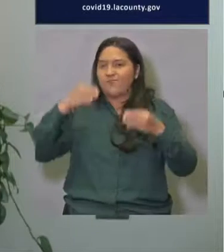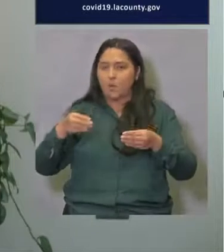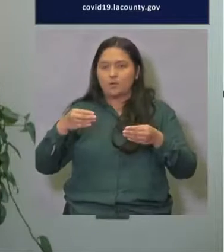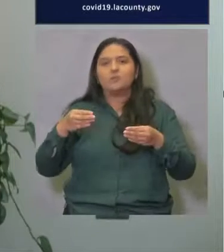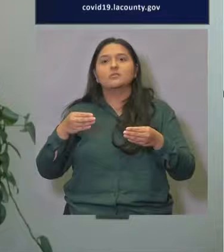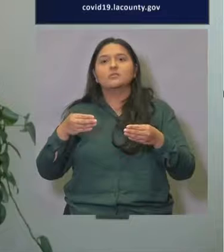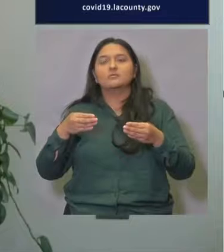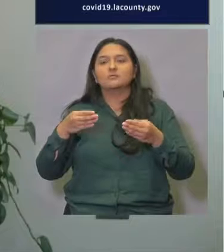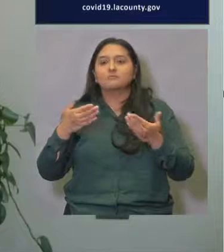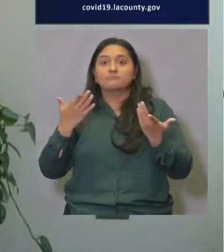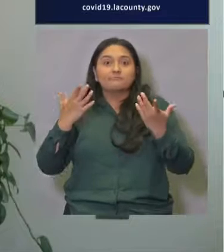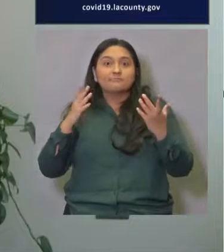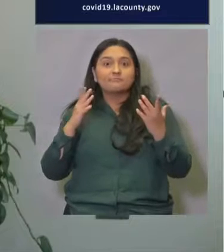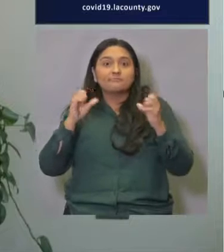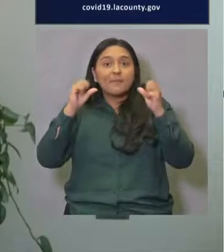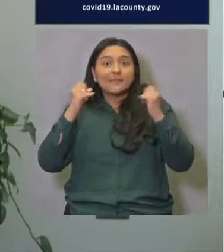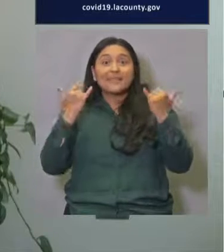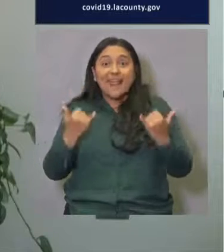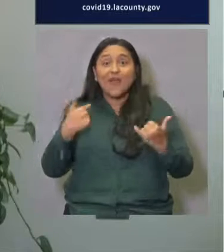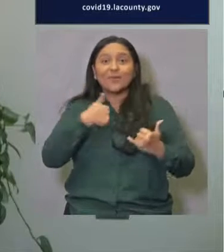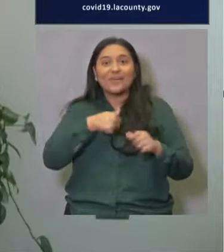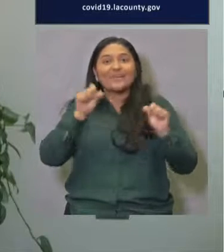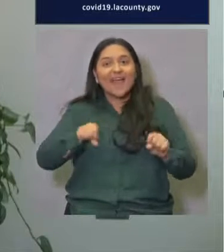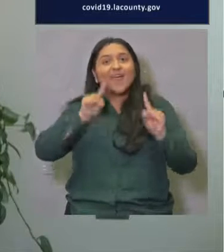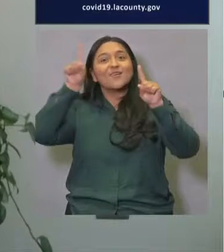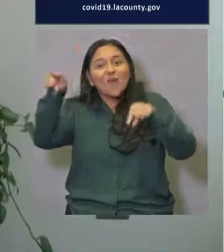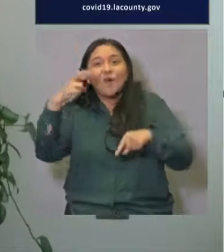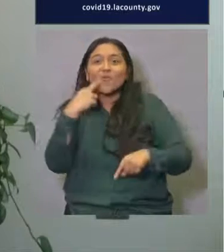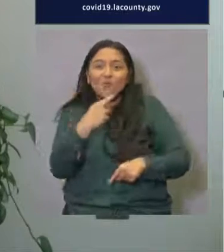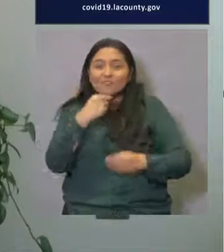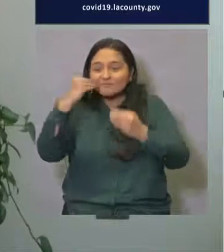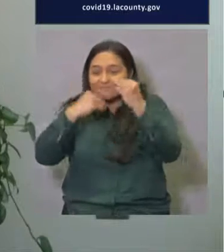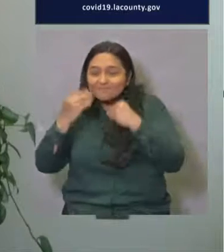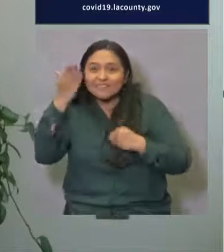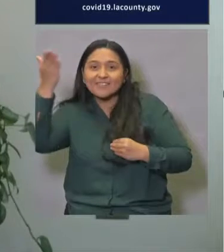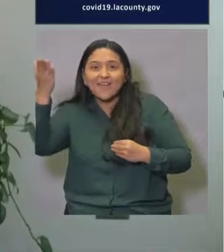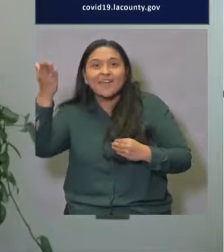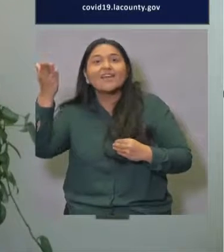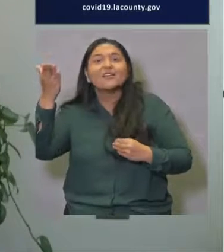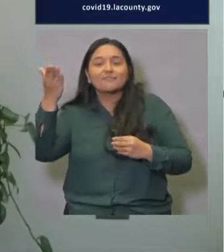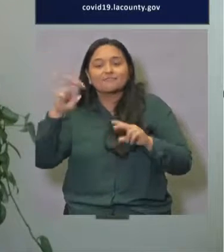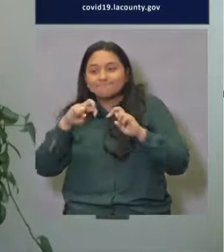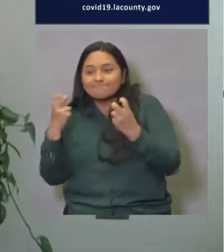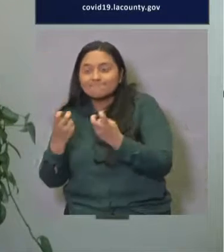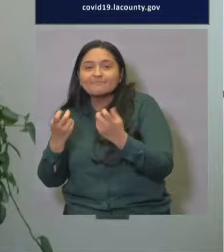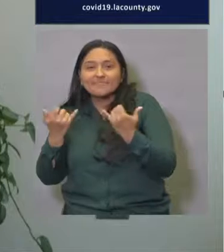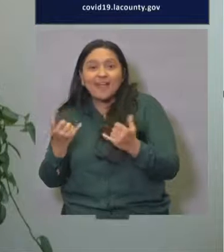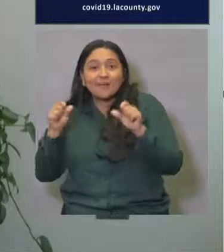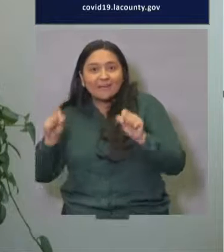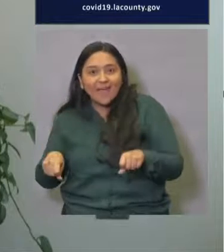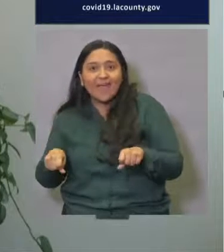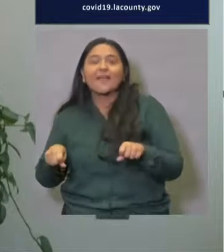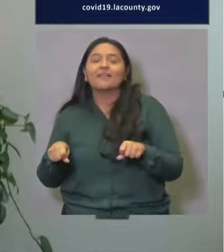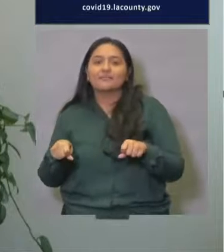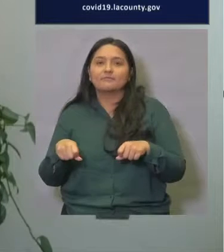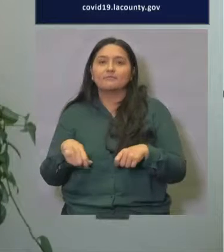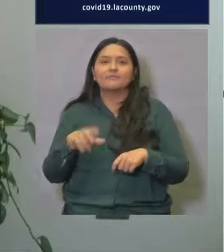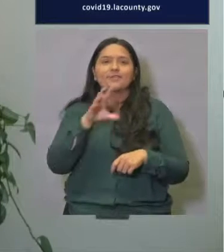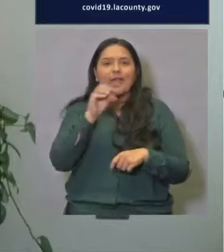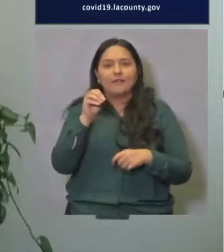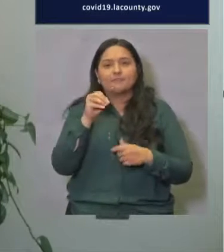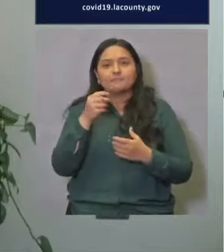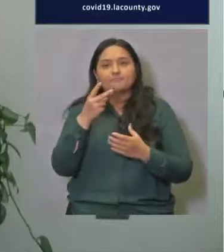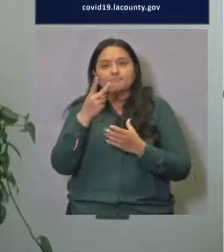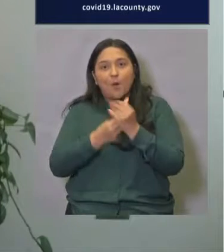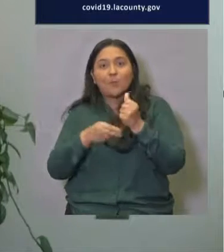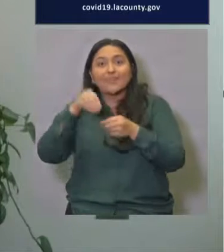is to be able to go out and eat at a restaurant with all of the great food that they're offering us, and now opportunities to both be indoors